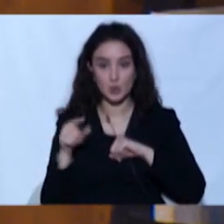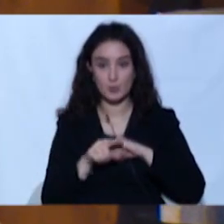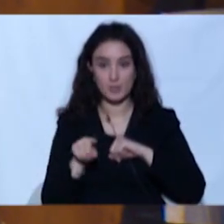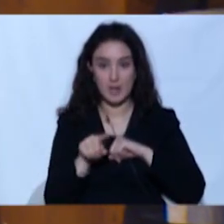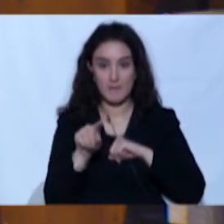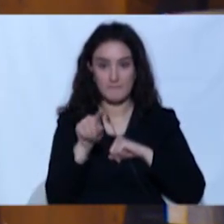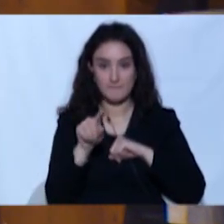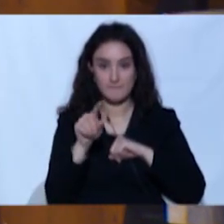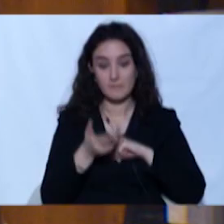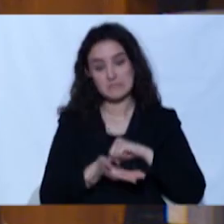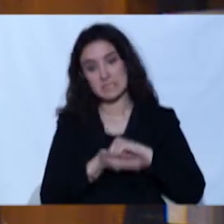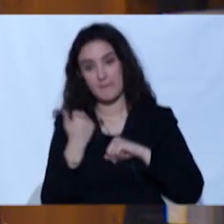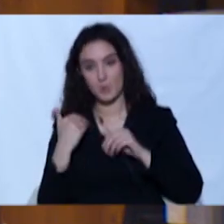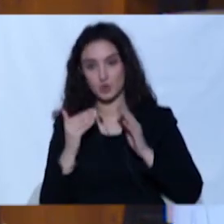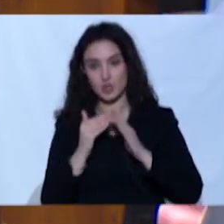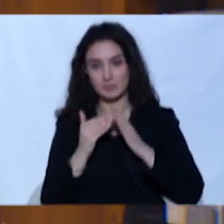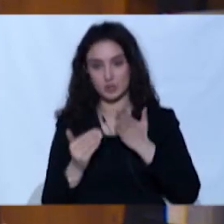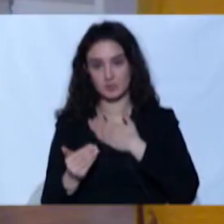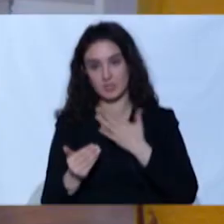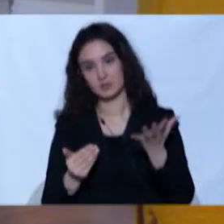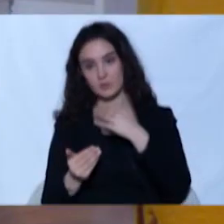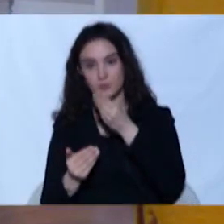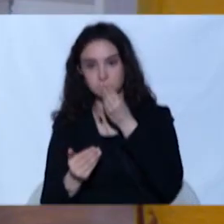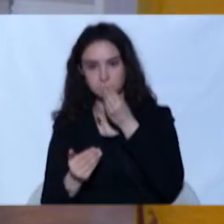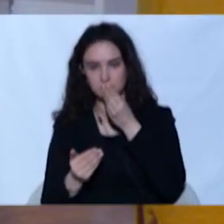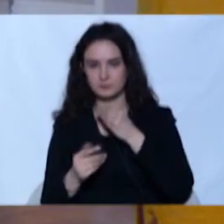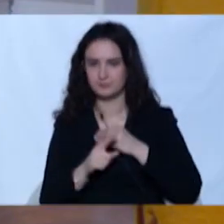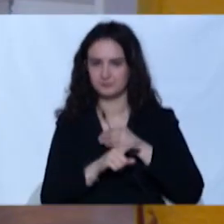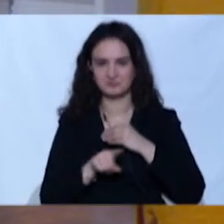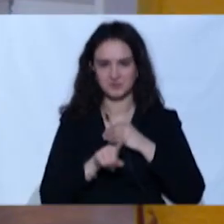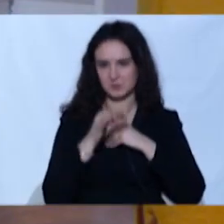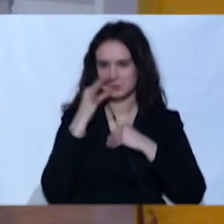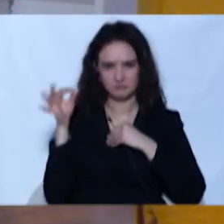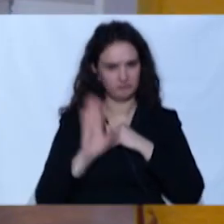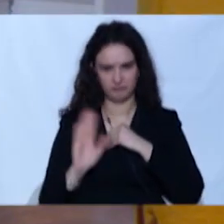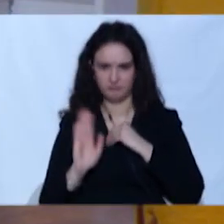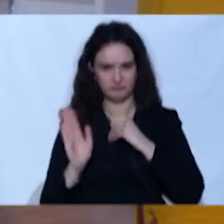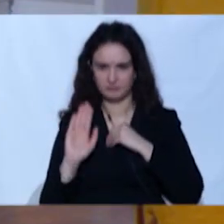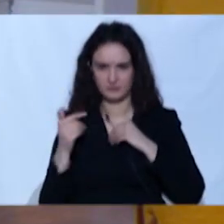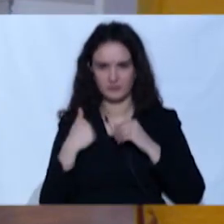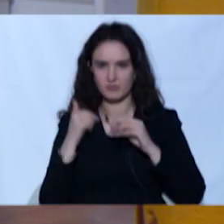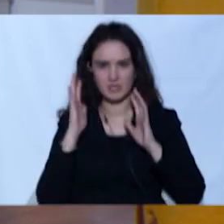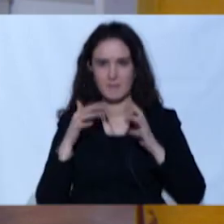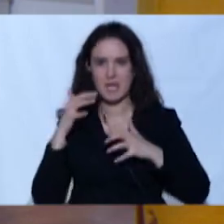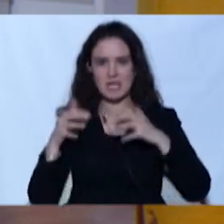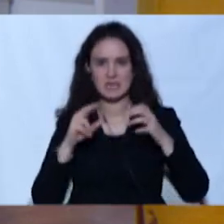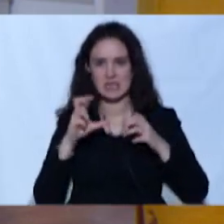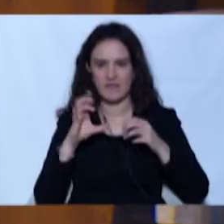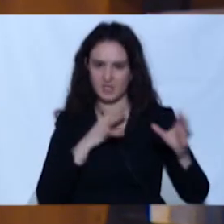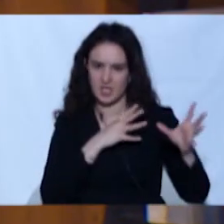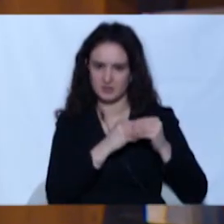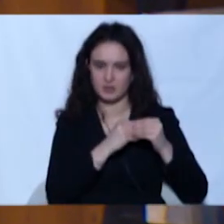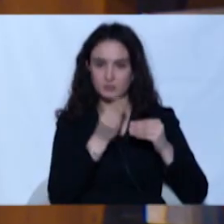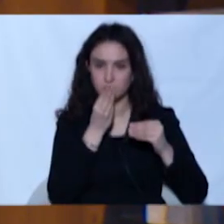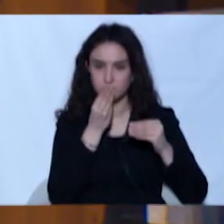Come, eat at my house." "No, I will eat with the gruffalo."